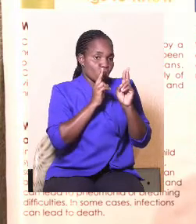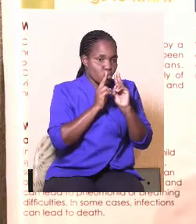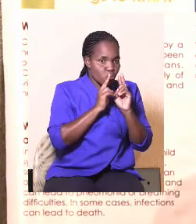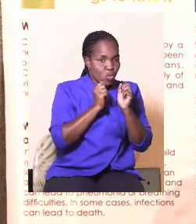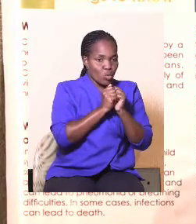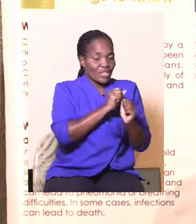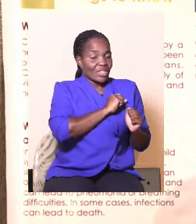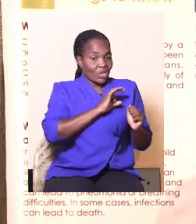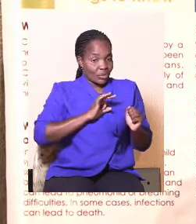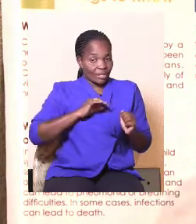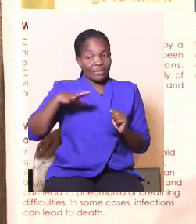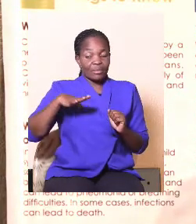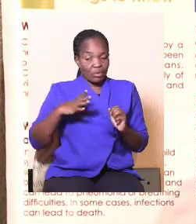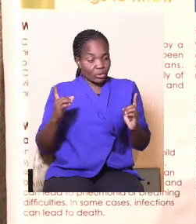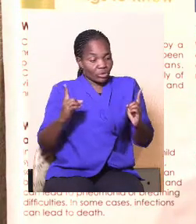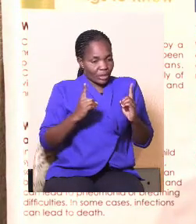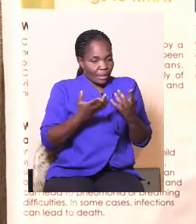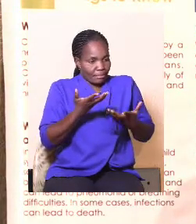employee.